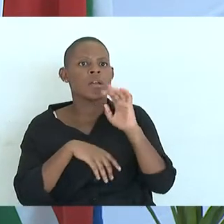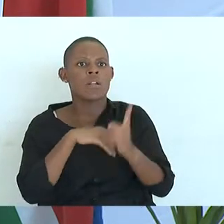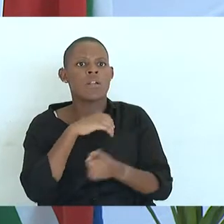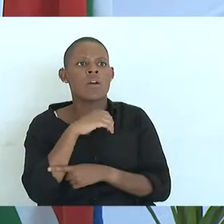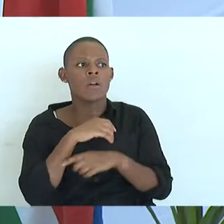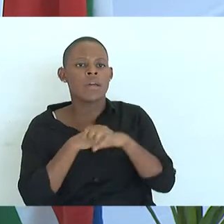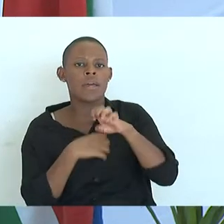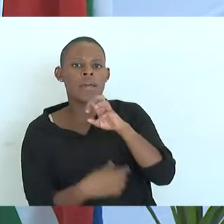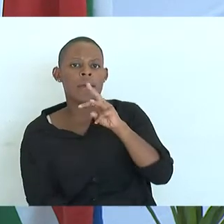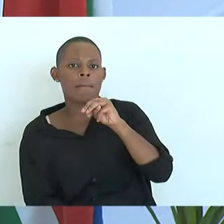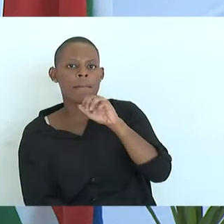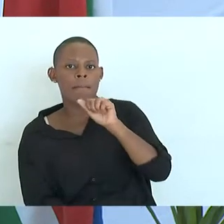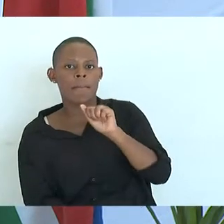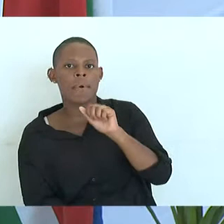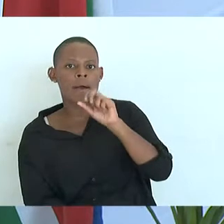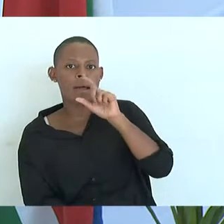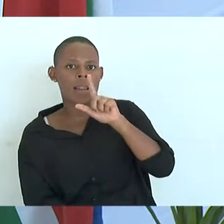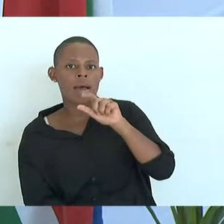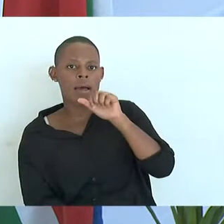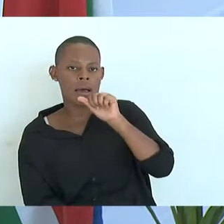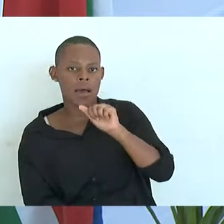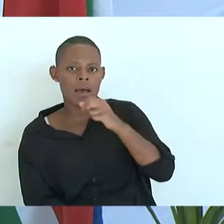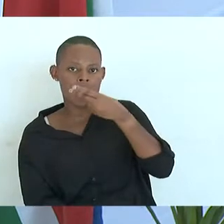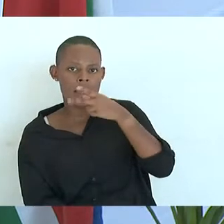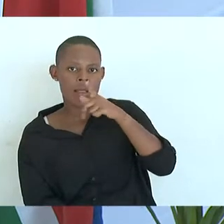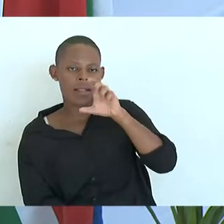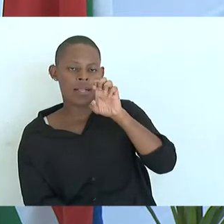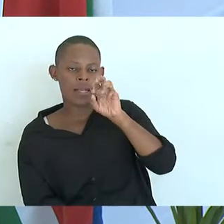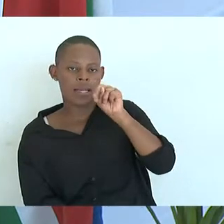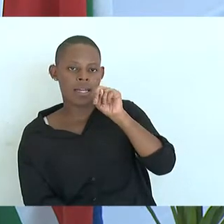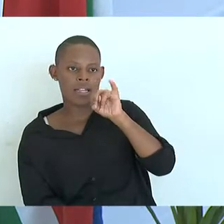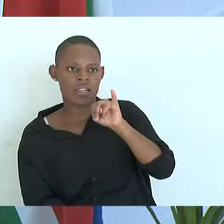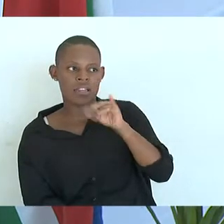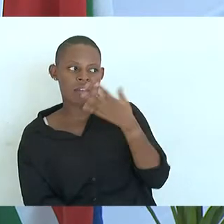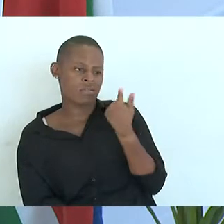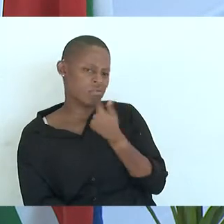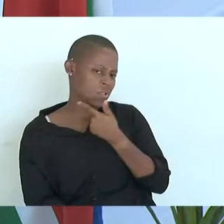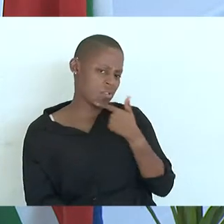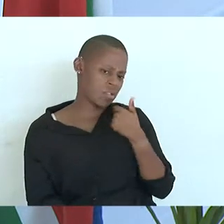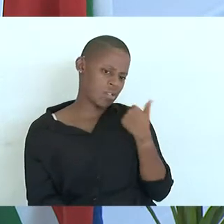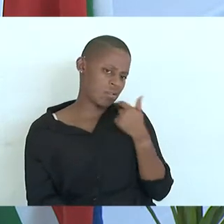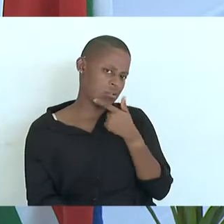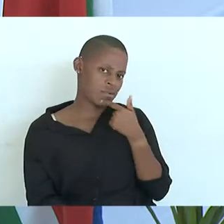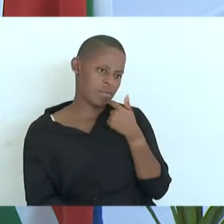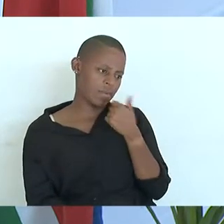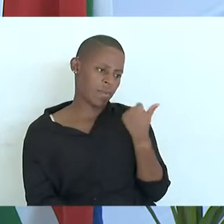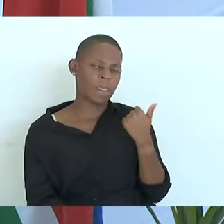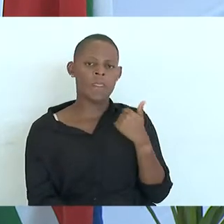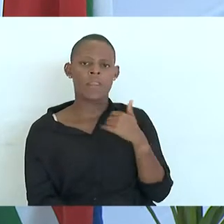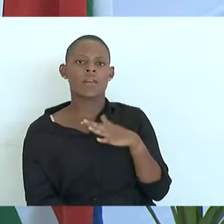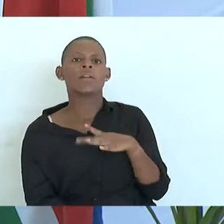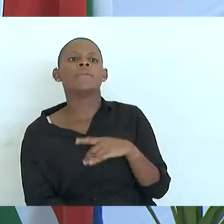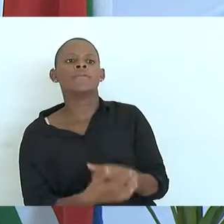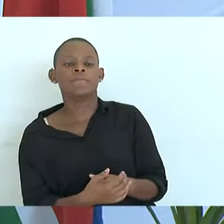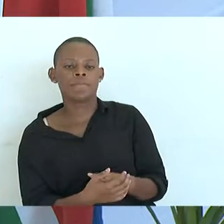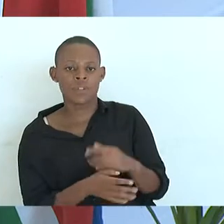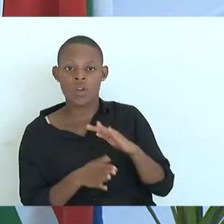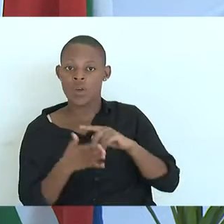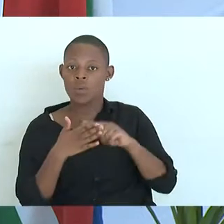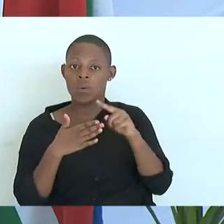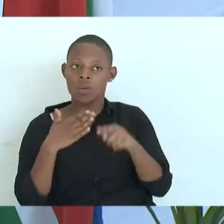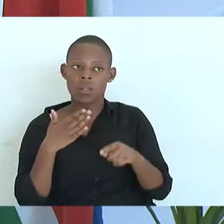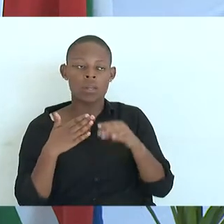Emalahleni this past weekend. What we're going to do now is to go back and meet with the